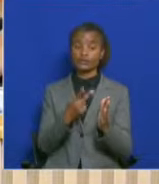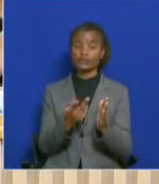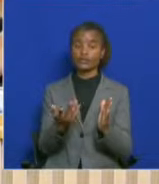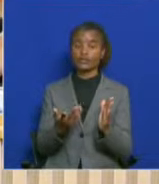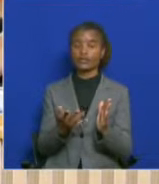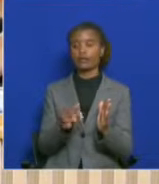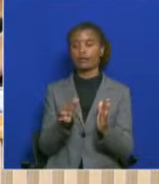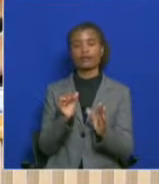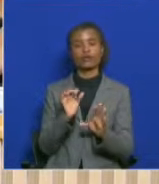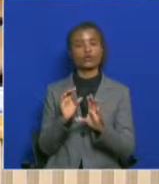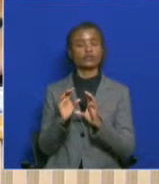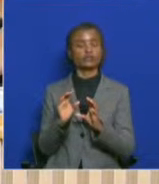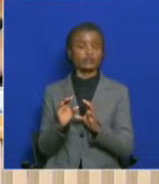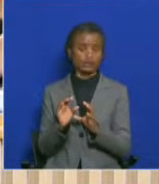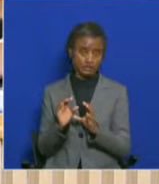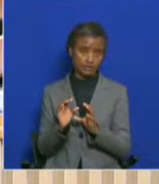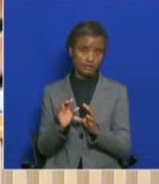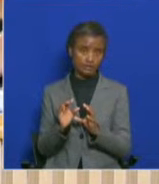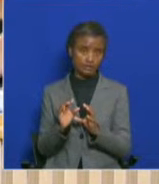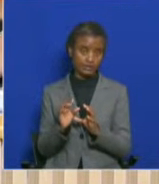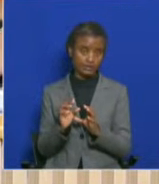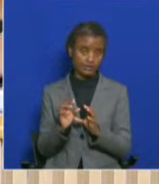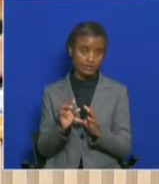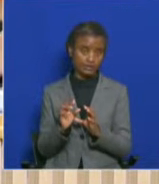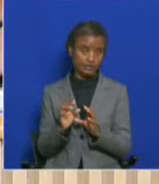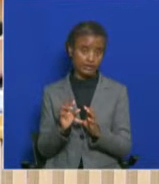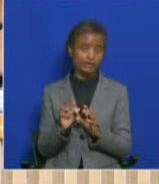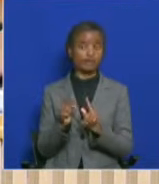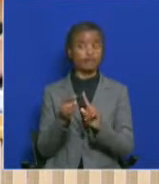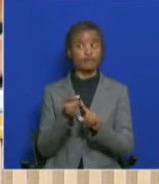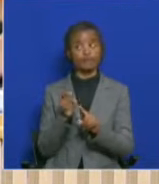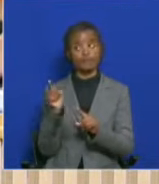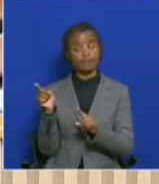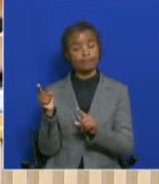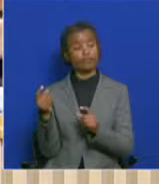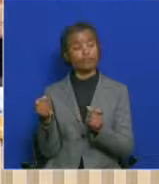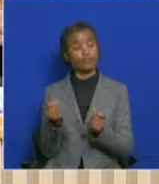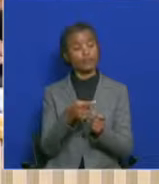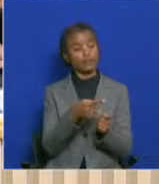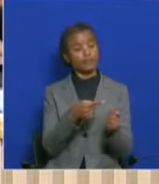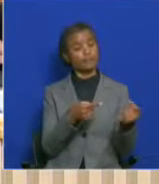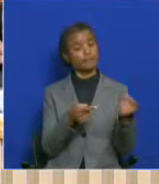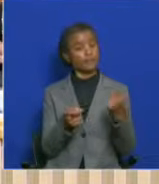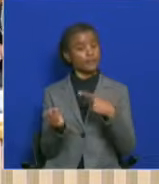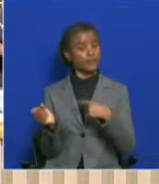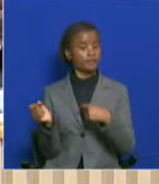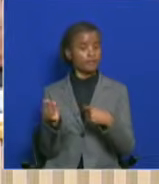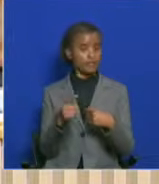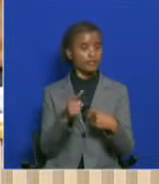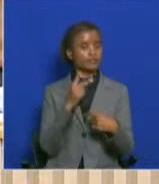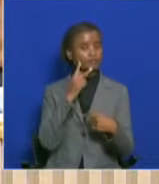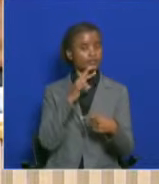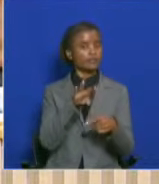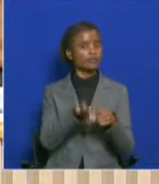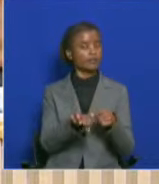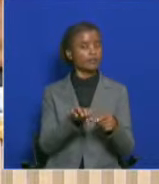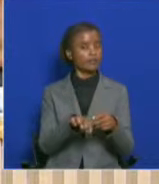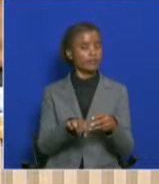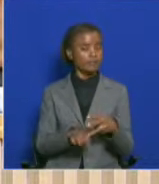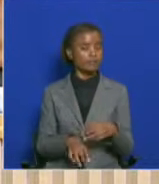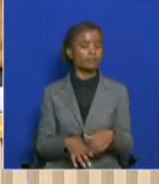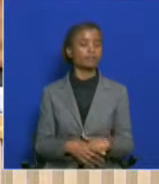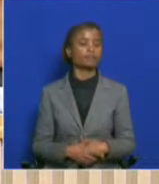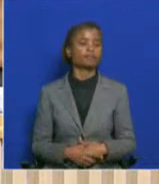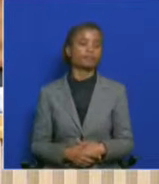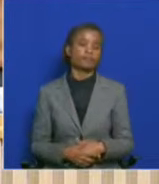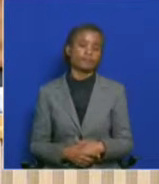conversations of General Khan. And for that, Chair, could you, well, again, I think you'll probably need to